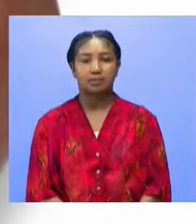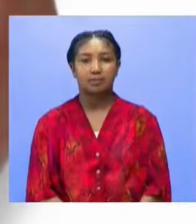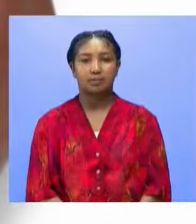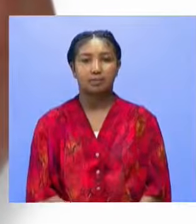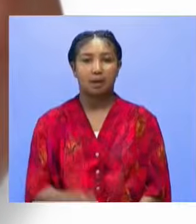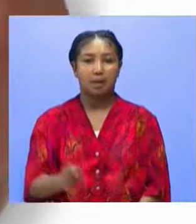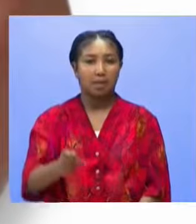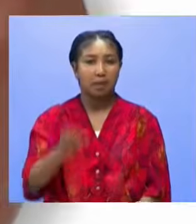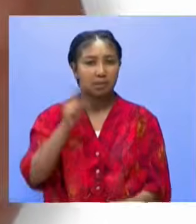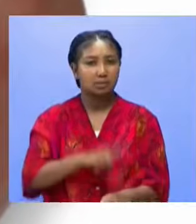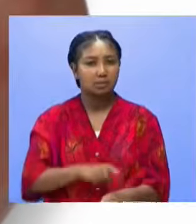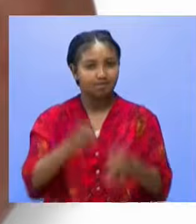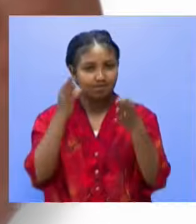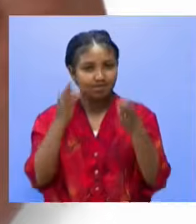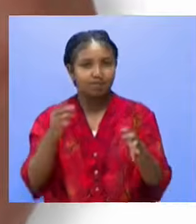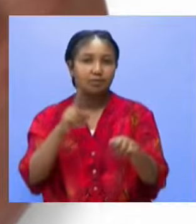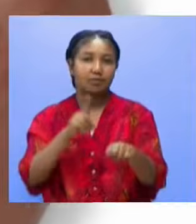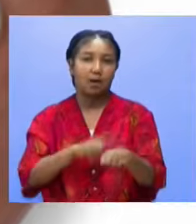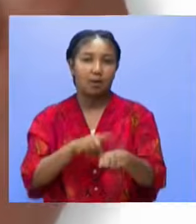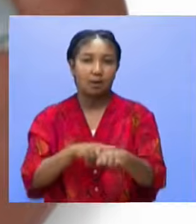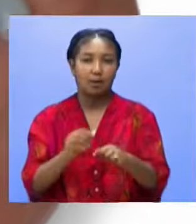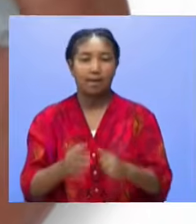In the past.